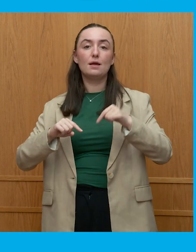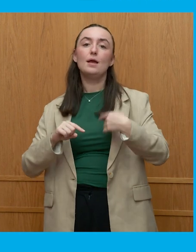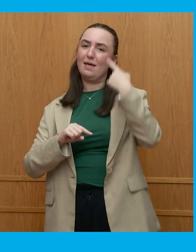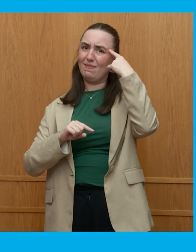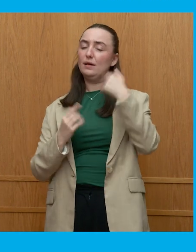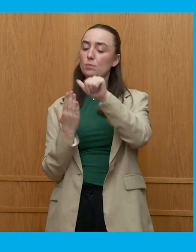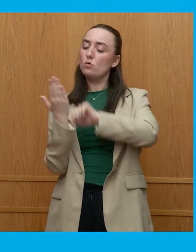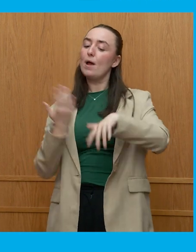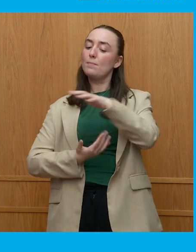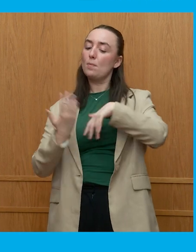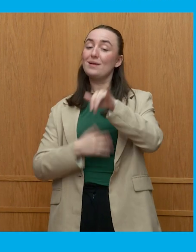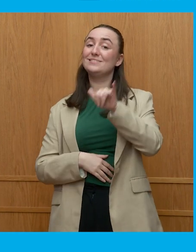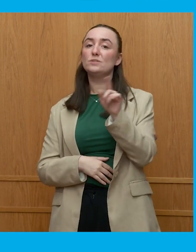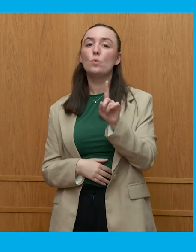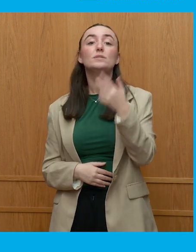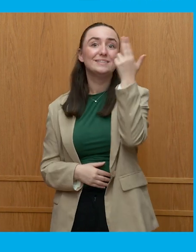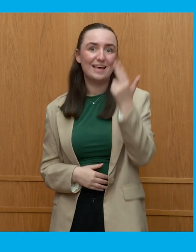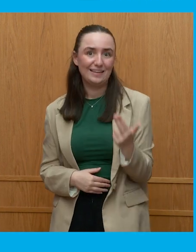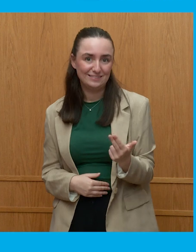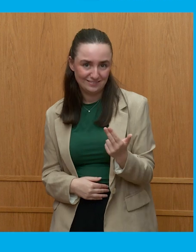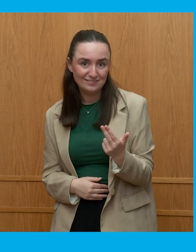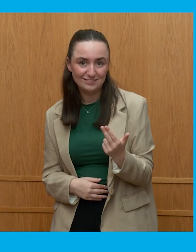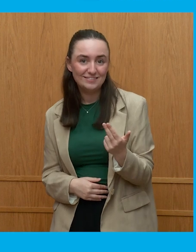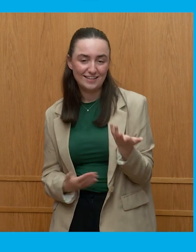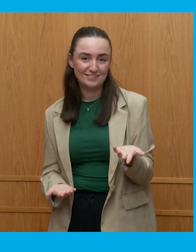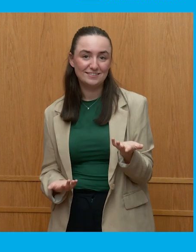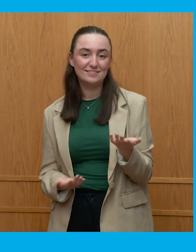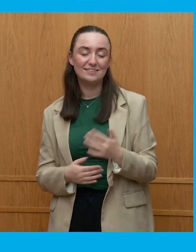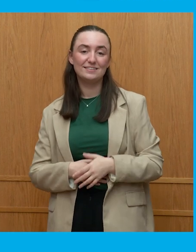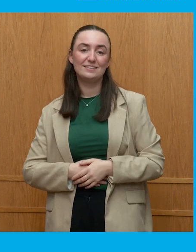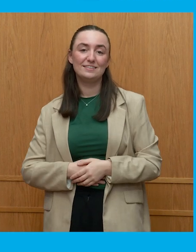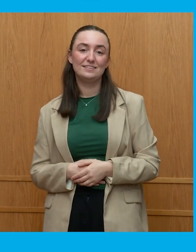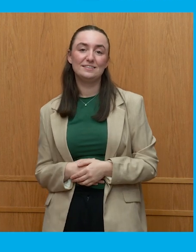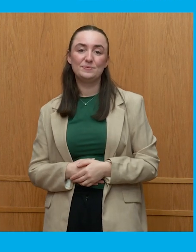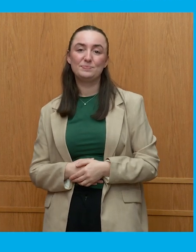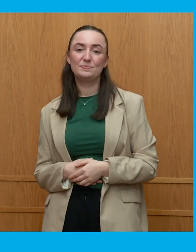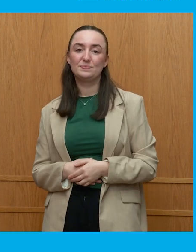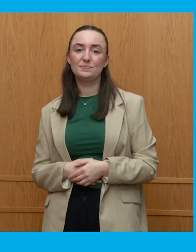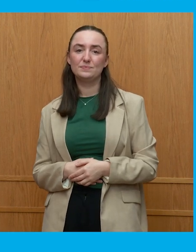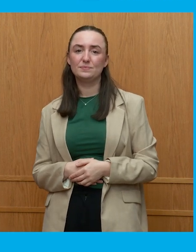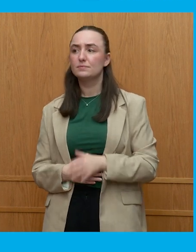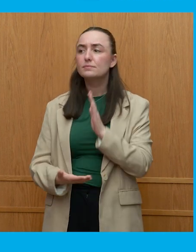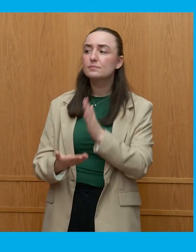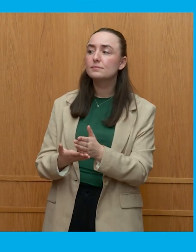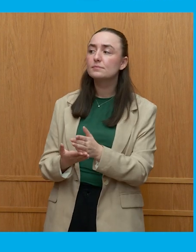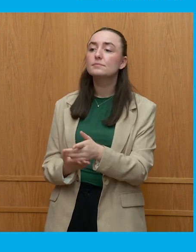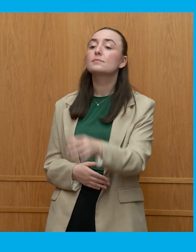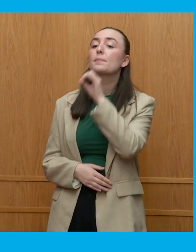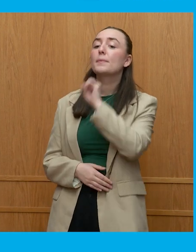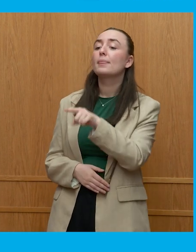the design delight as well. Yeah. Certainly, gentlemen down here, how are we